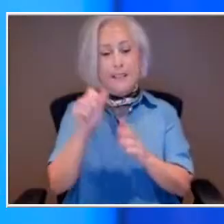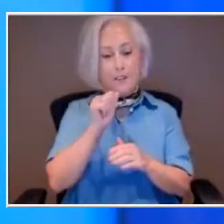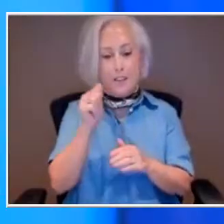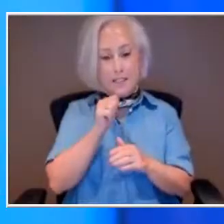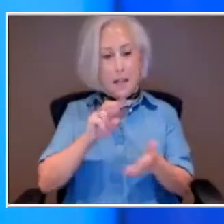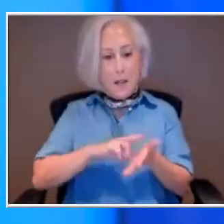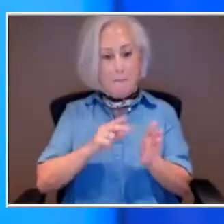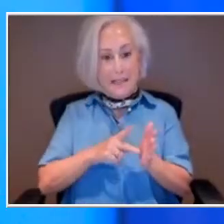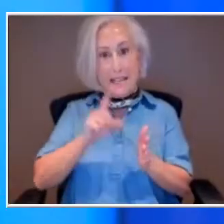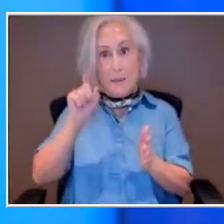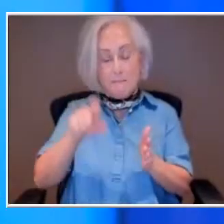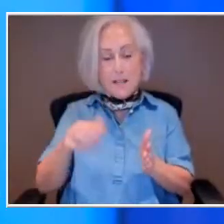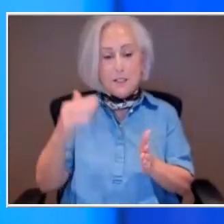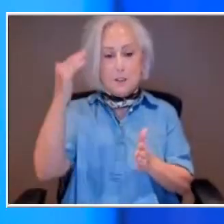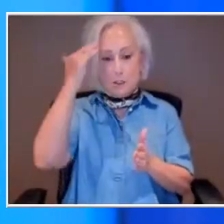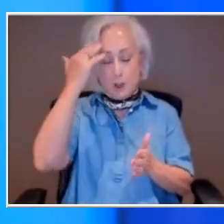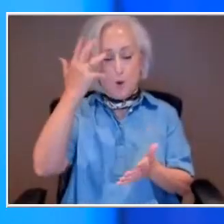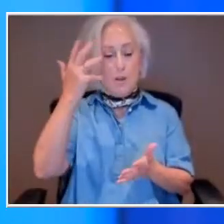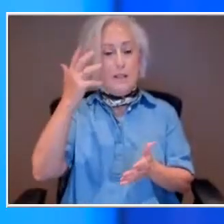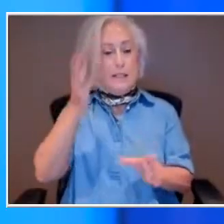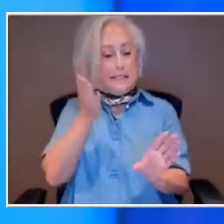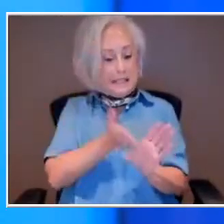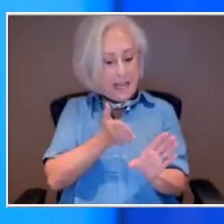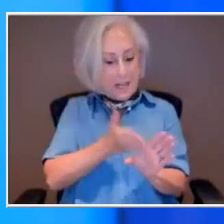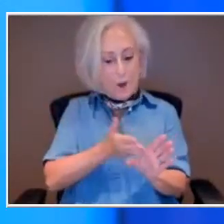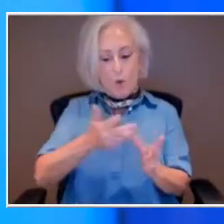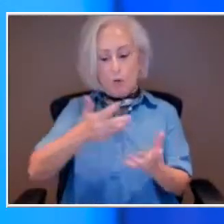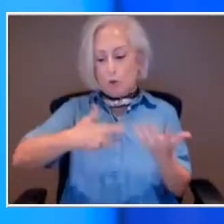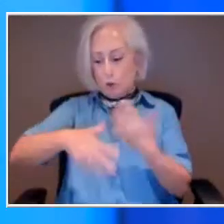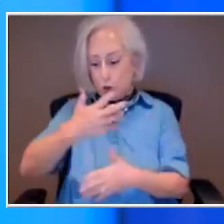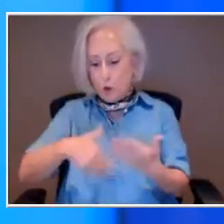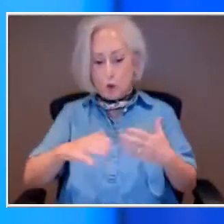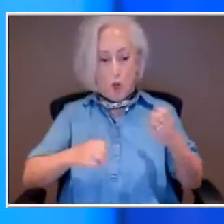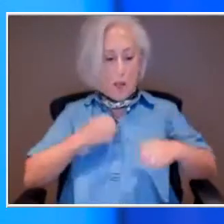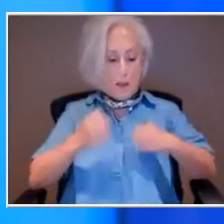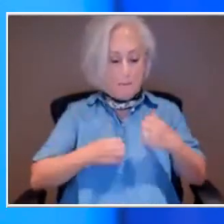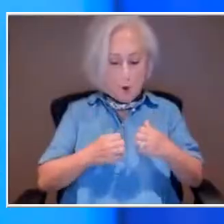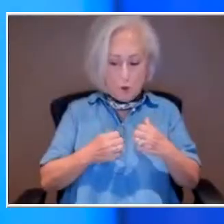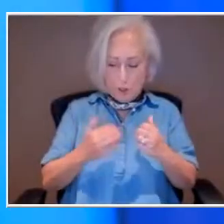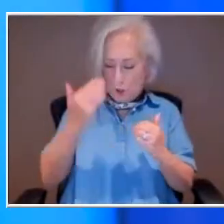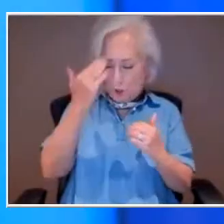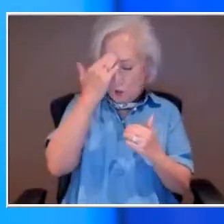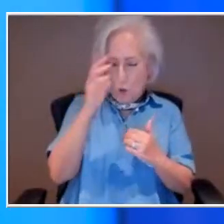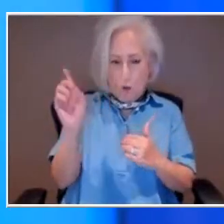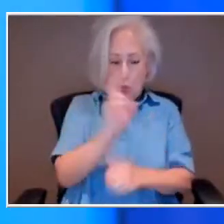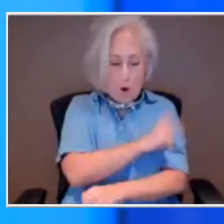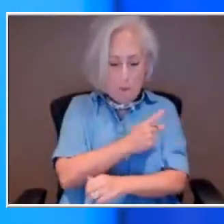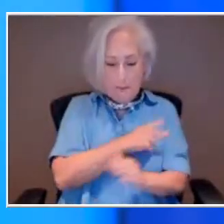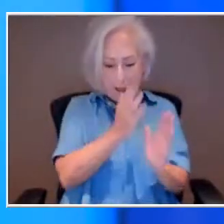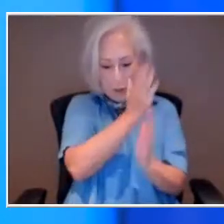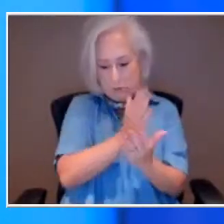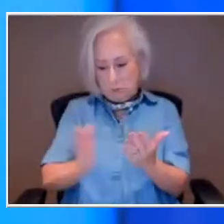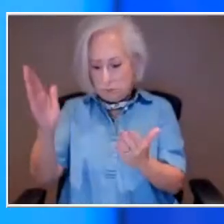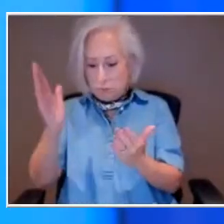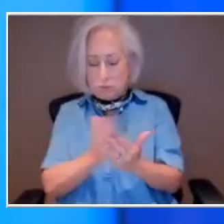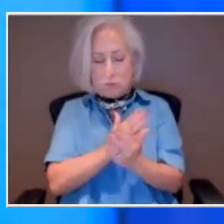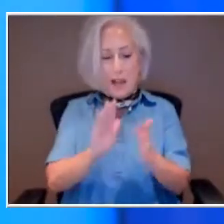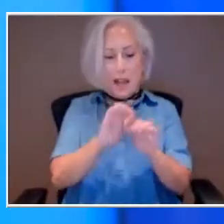psychosocially, emotionally, where our patients are, and helping them through that part of the journey. At least it is for me. That's